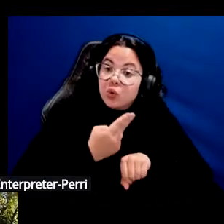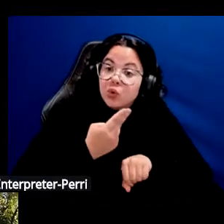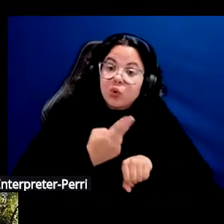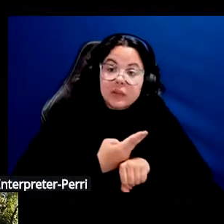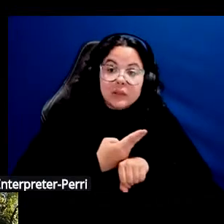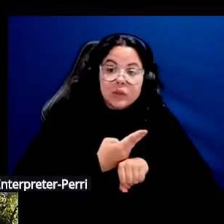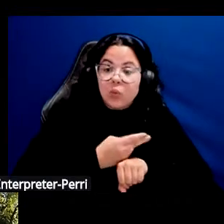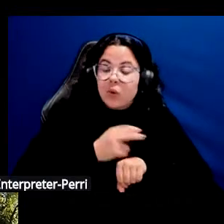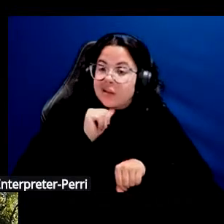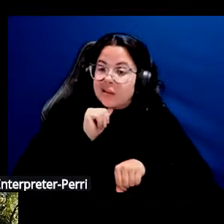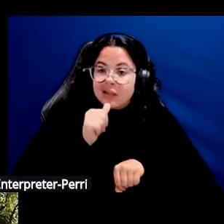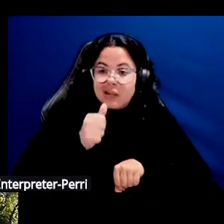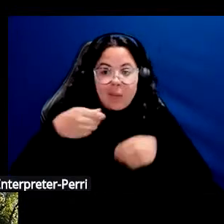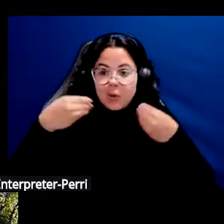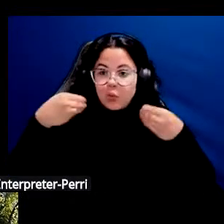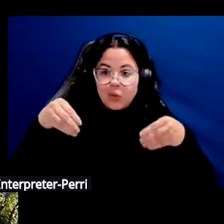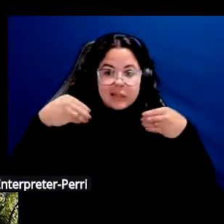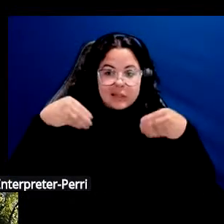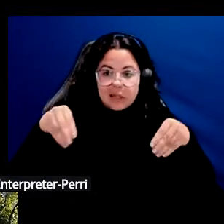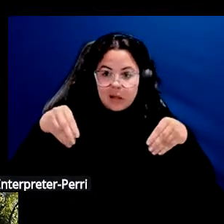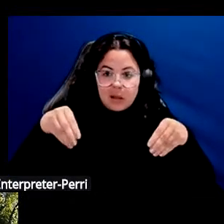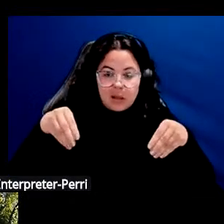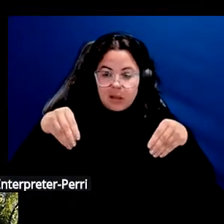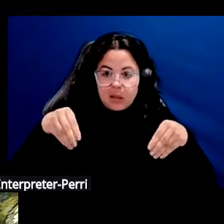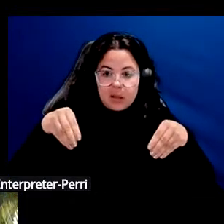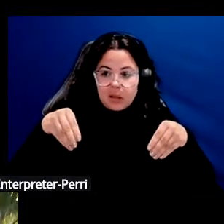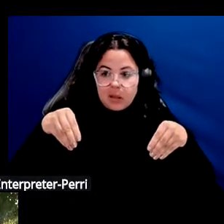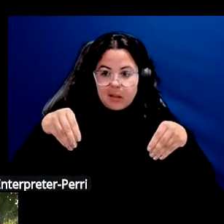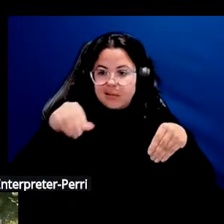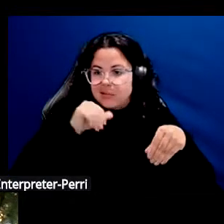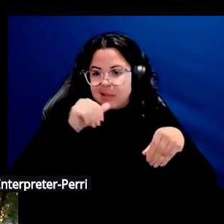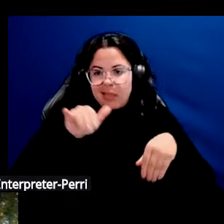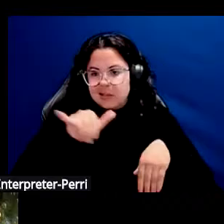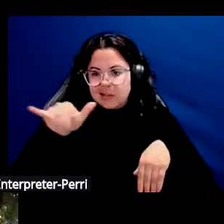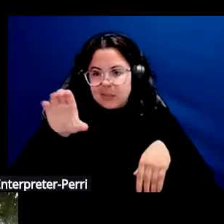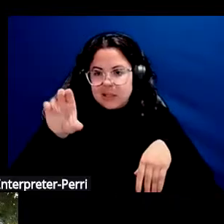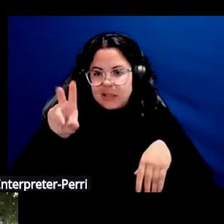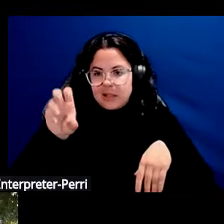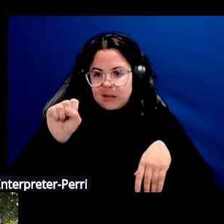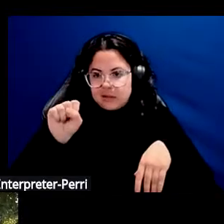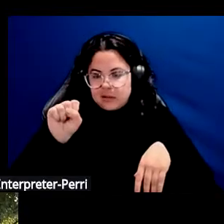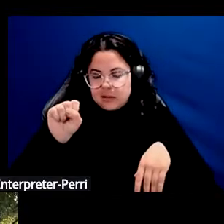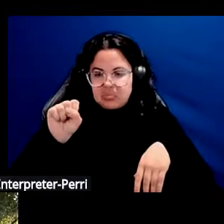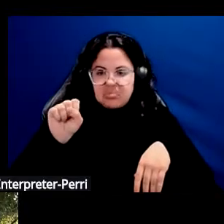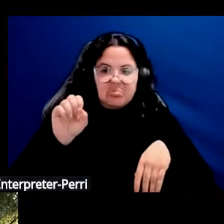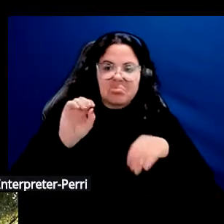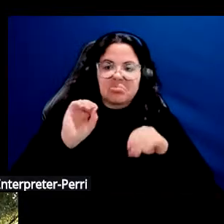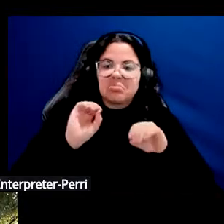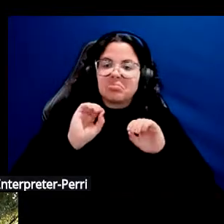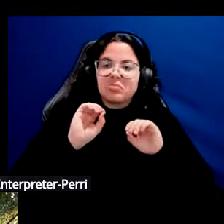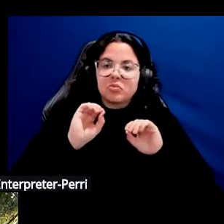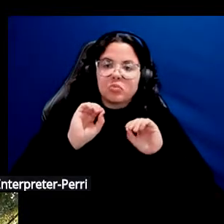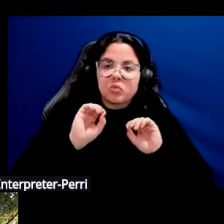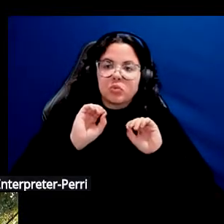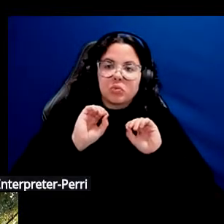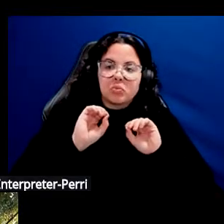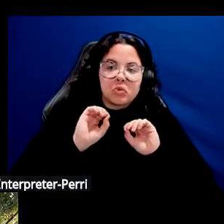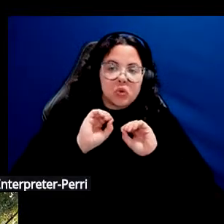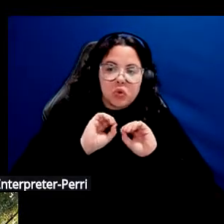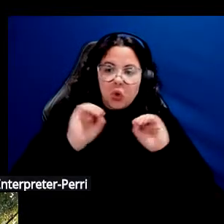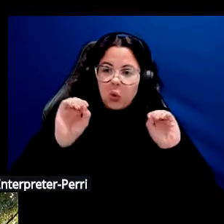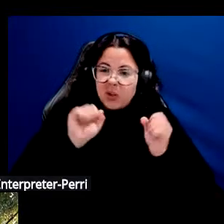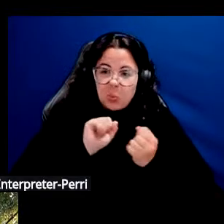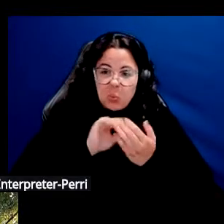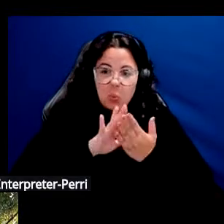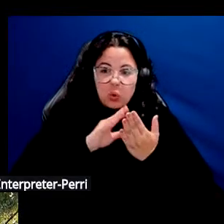not going to be a retail use, to my understanding, the way the CVS was before. None of the tenants that approached us over the